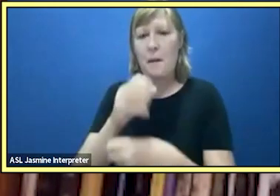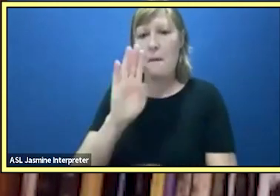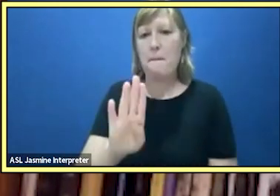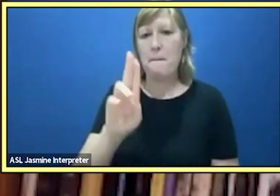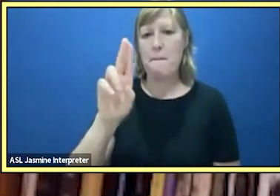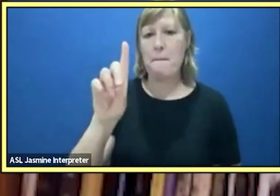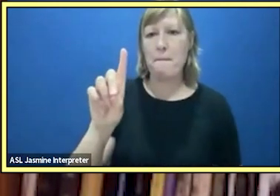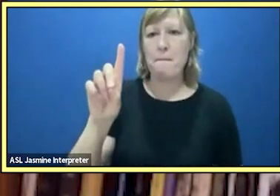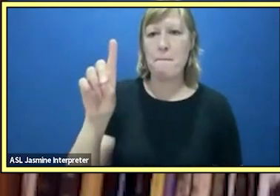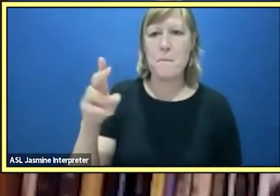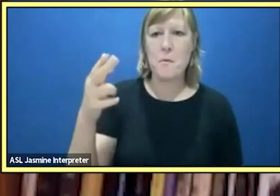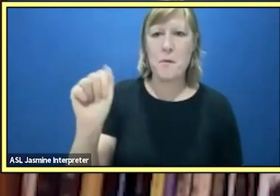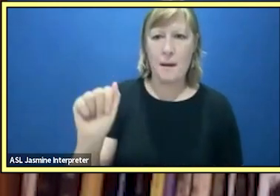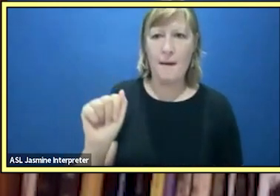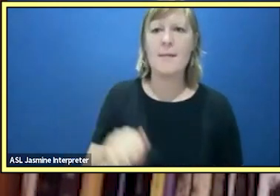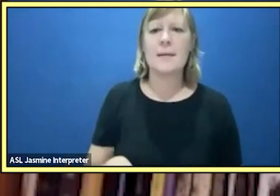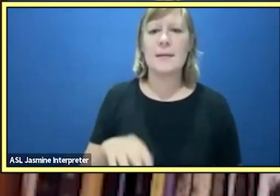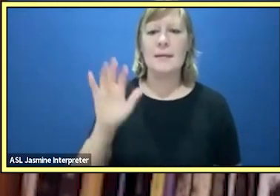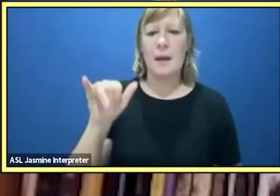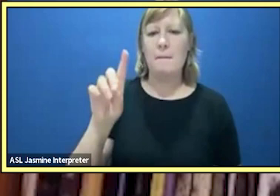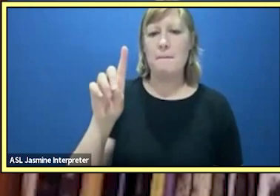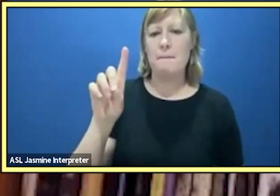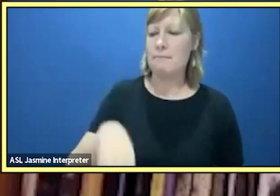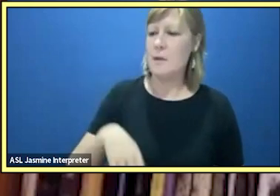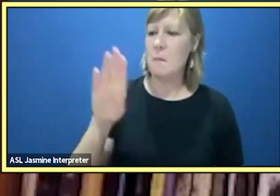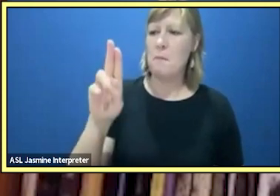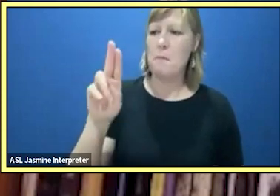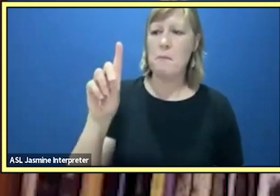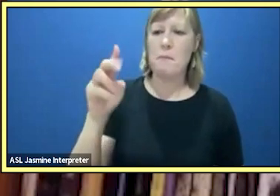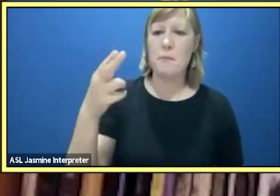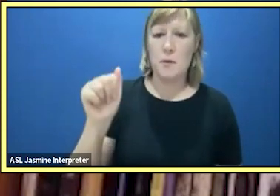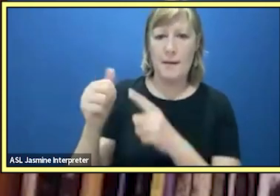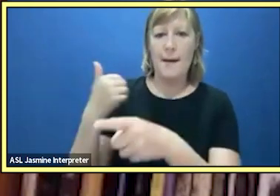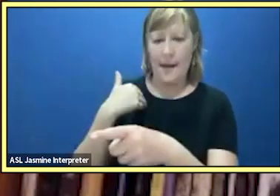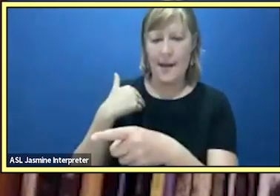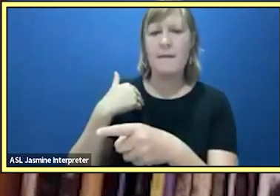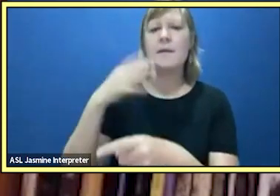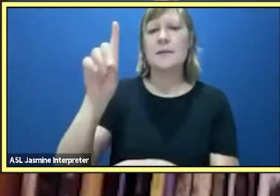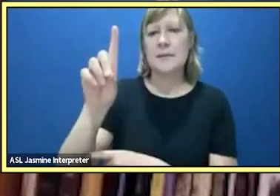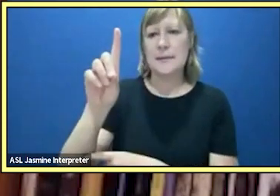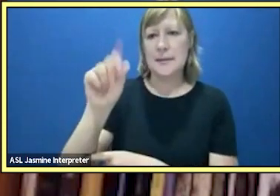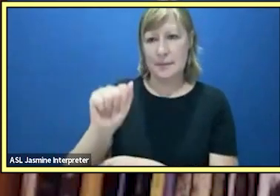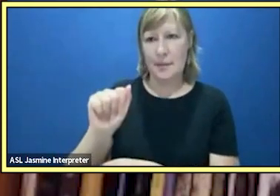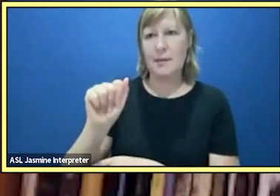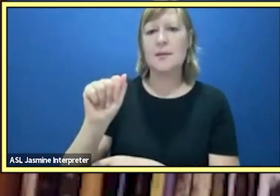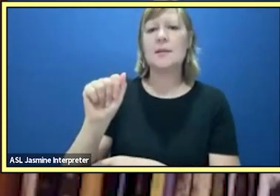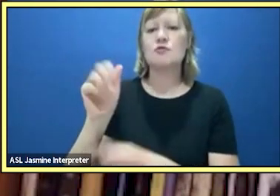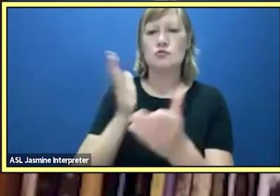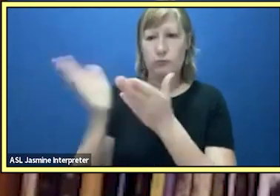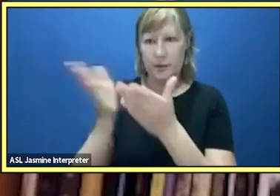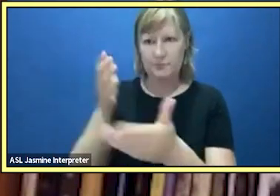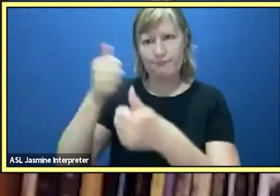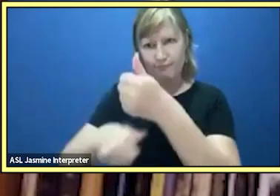is easier. And BHDDH is where Developmental Disability Services, they're underneath that. And so today is